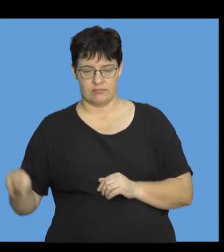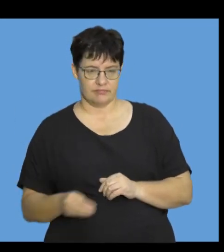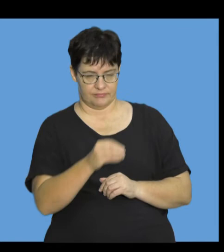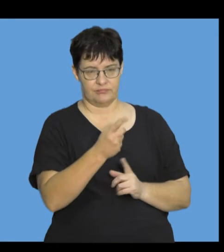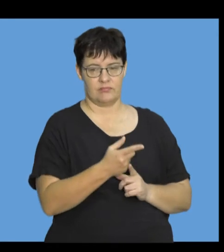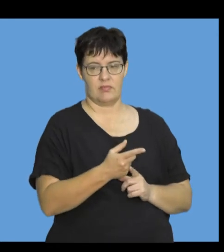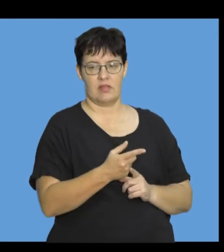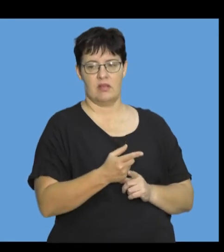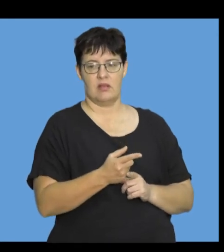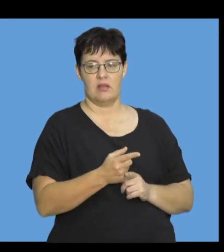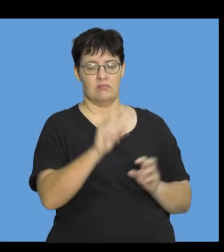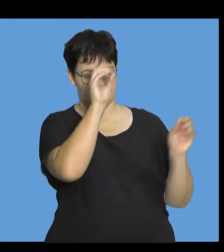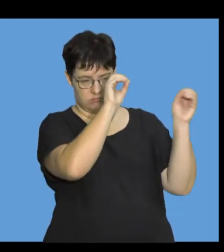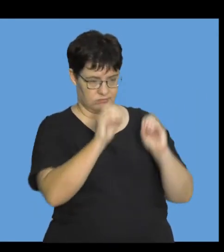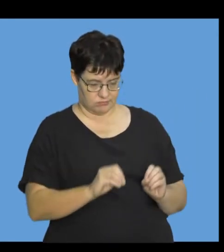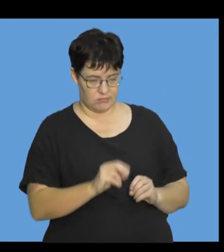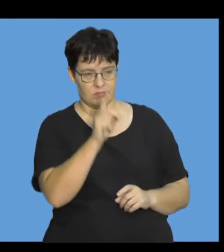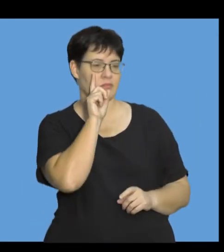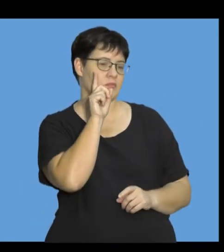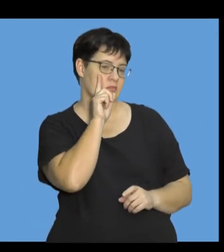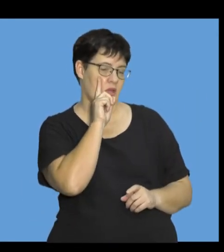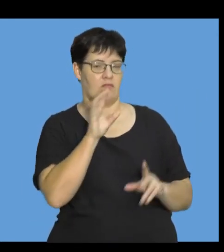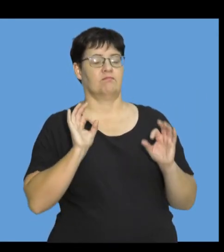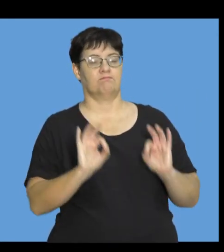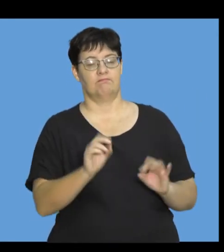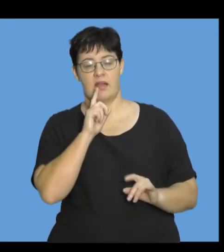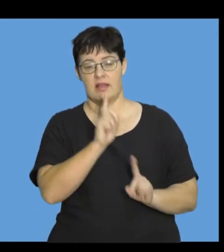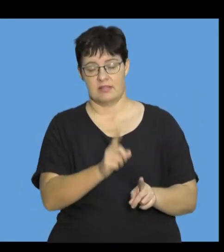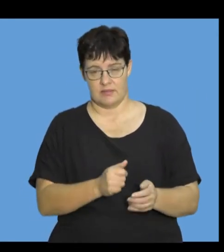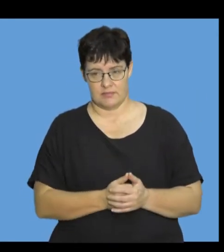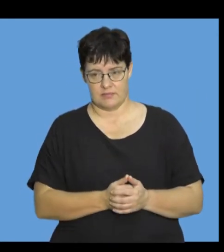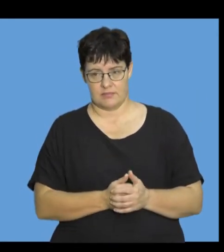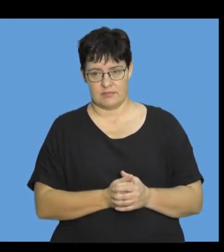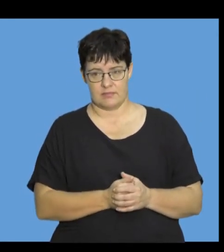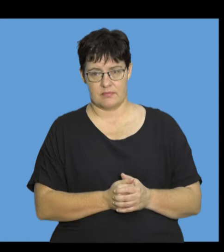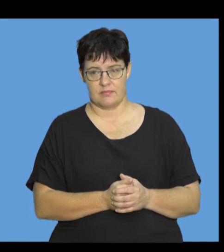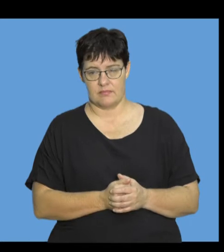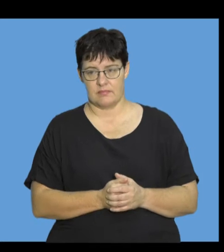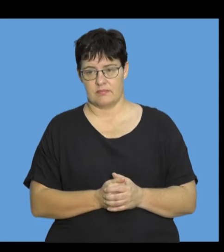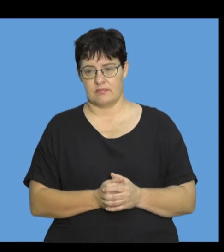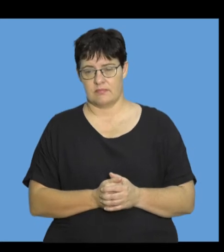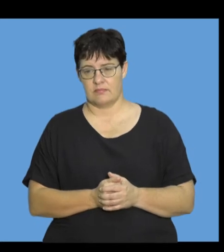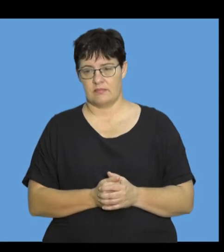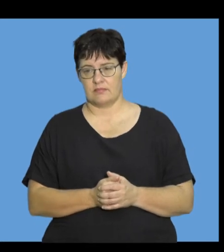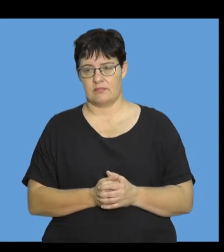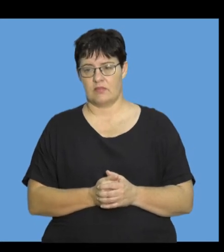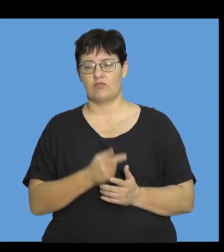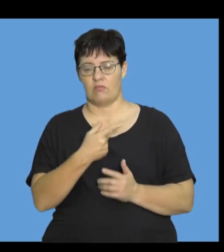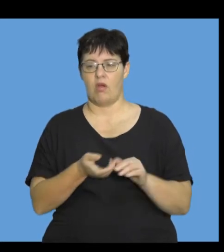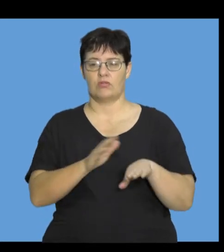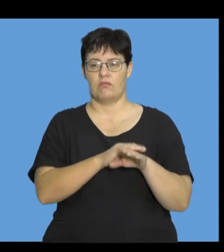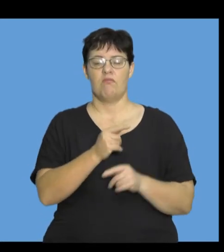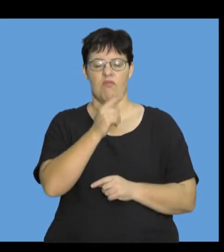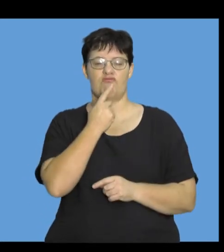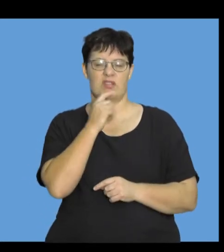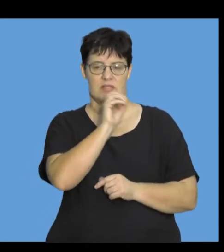can always just take that 2, substitute it back so that you can check your answer, right? So to do that, I will just write it